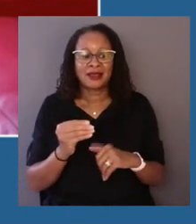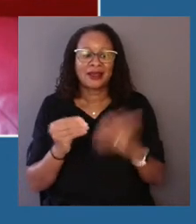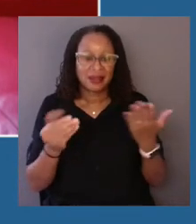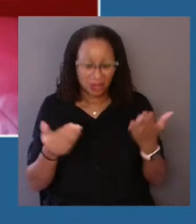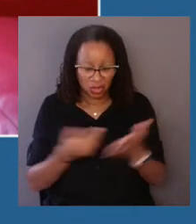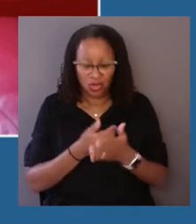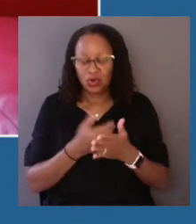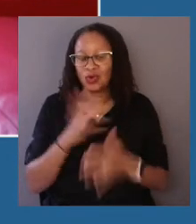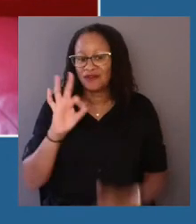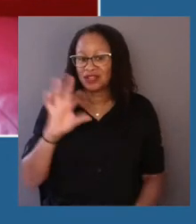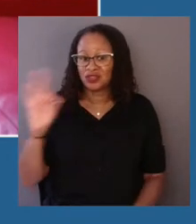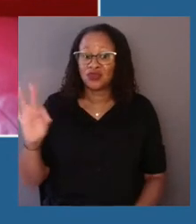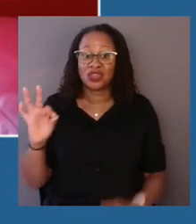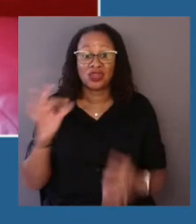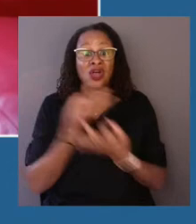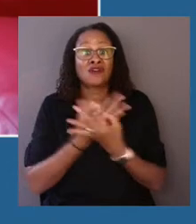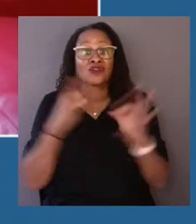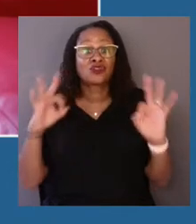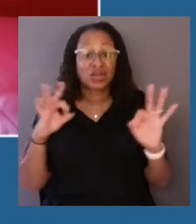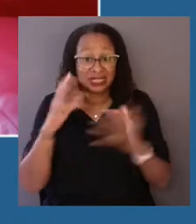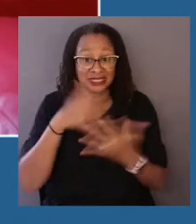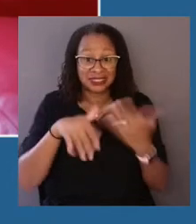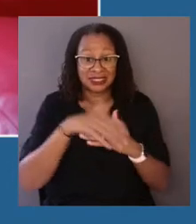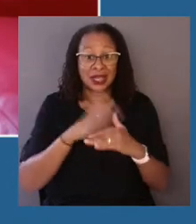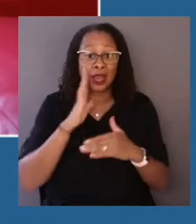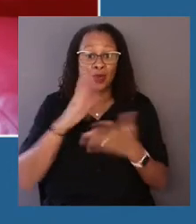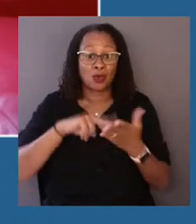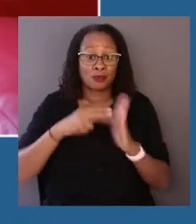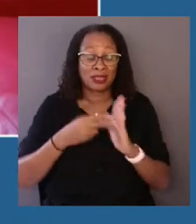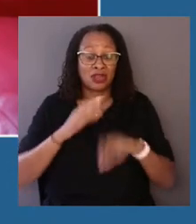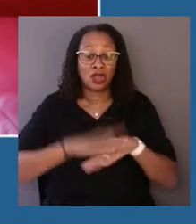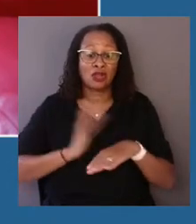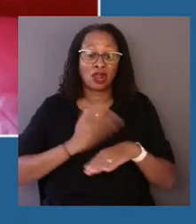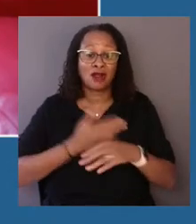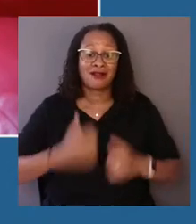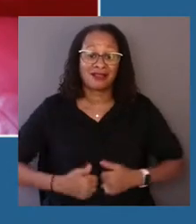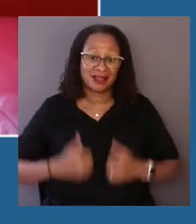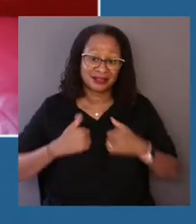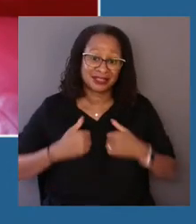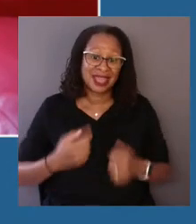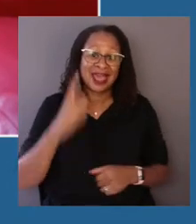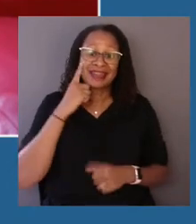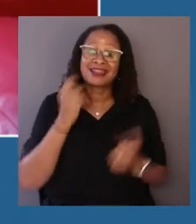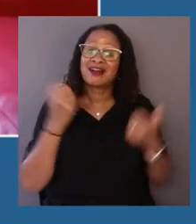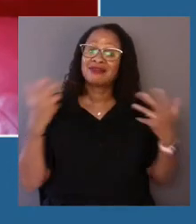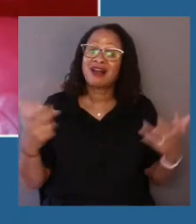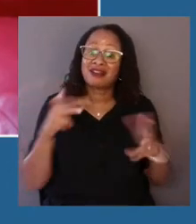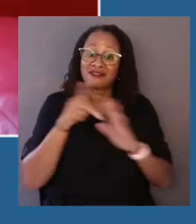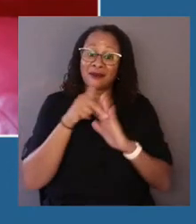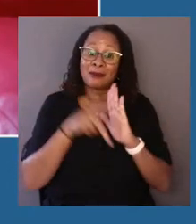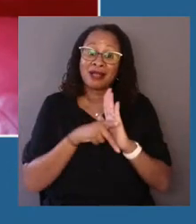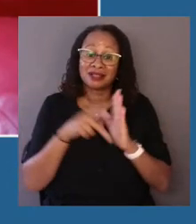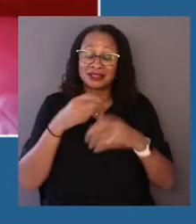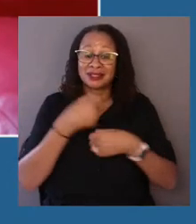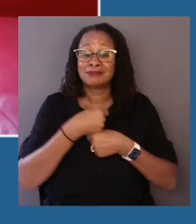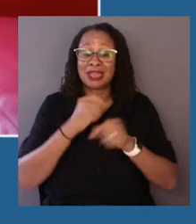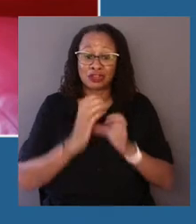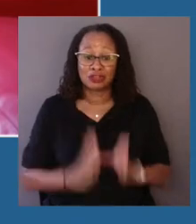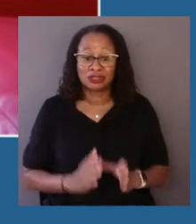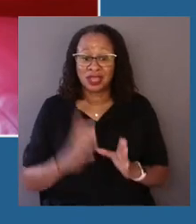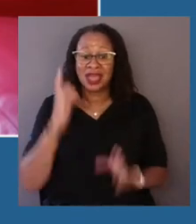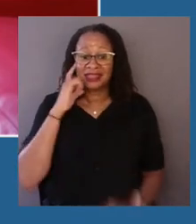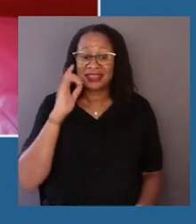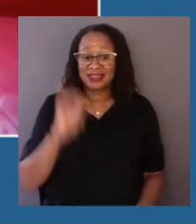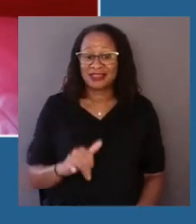free society will mean on our lives. I think a lot of policymakers think